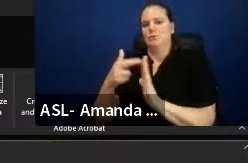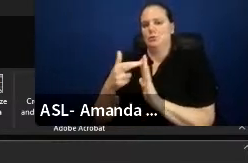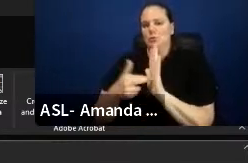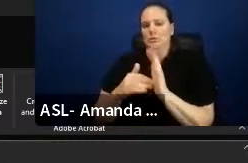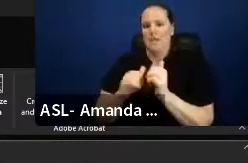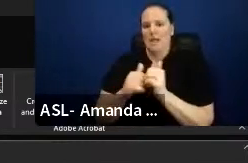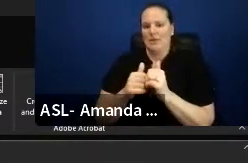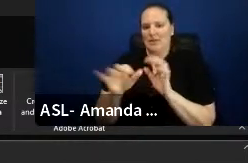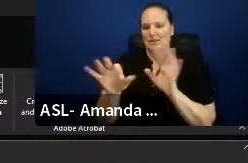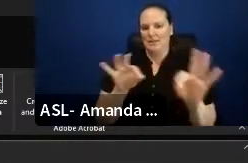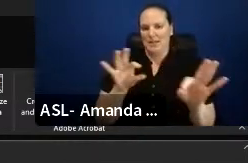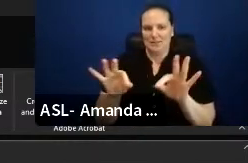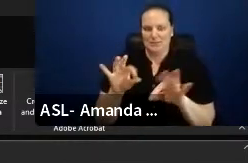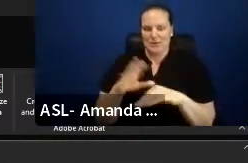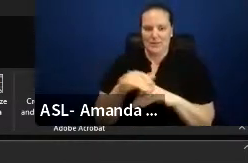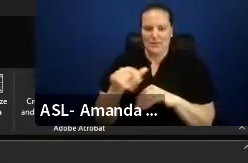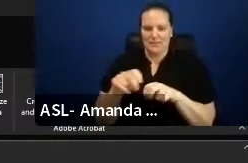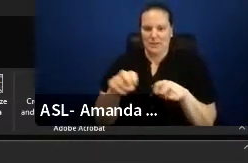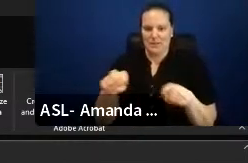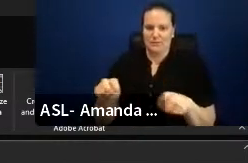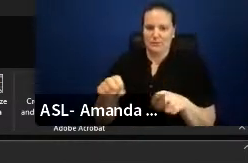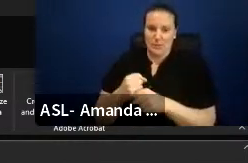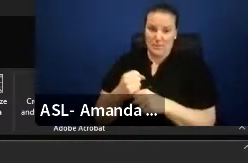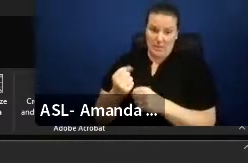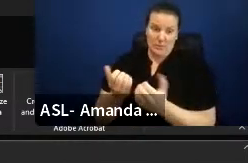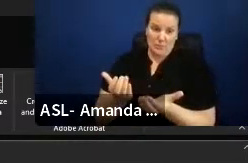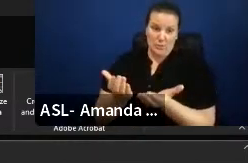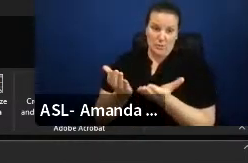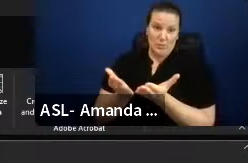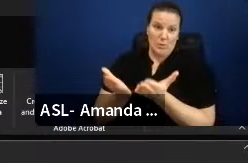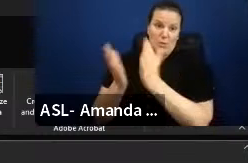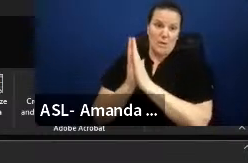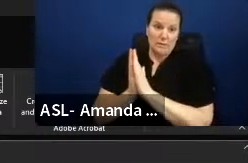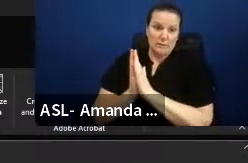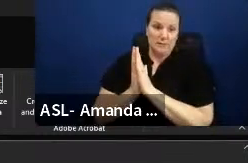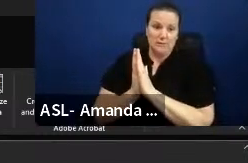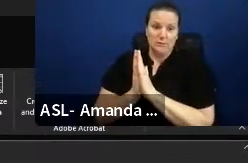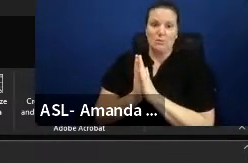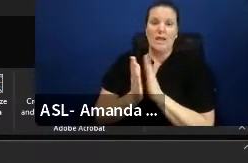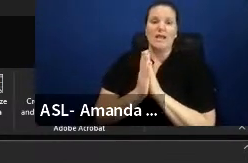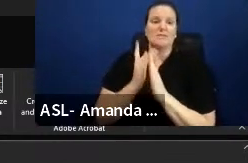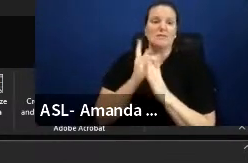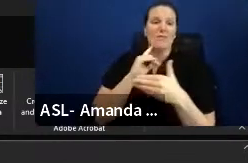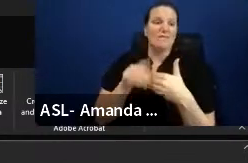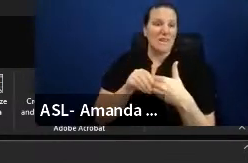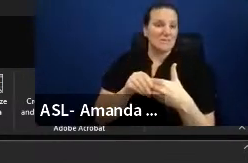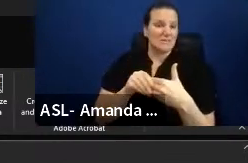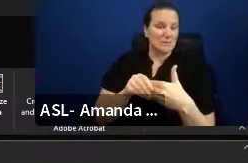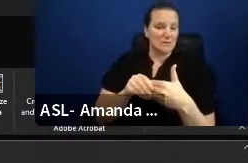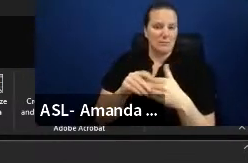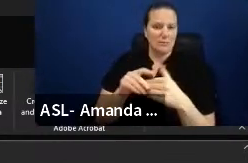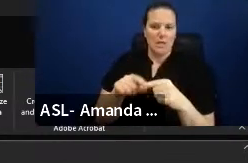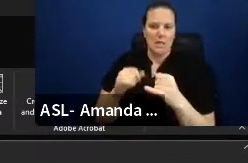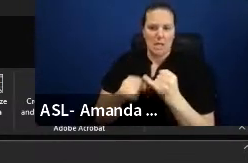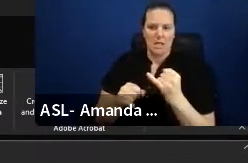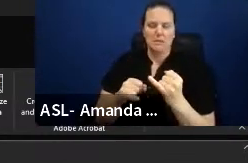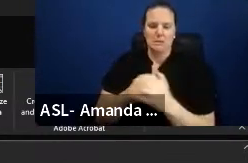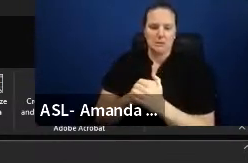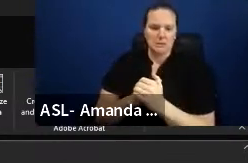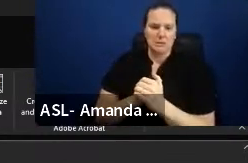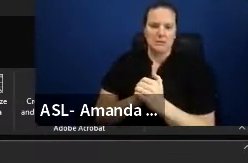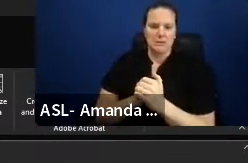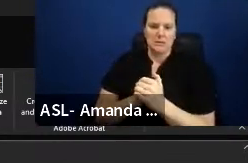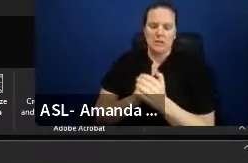so. We can make requests, we can ask for flexibility, but in the end, that